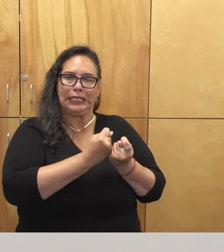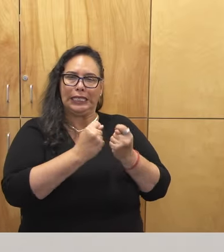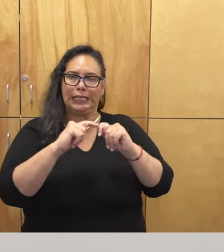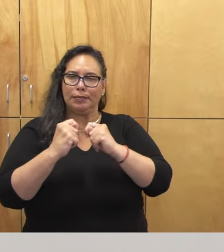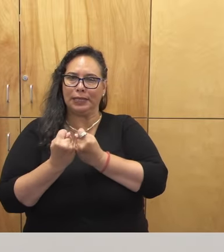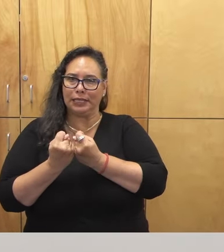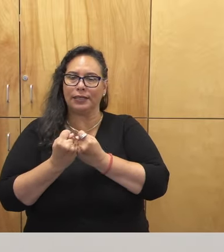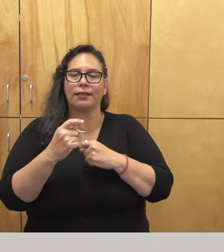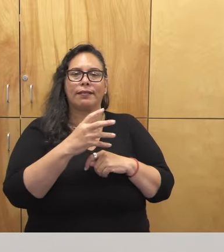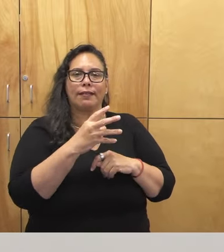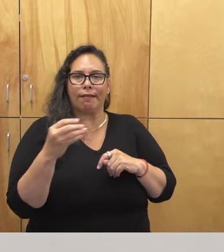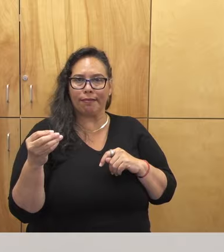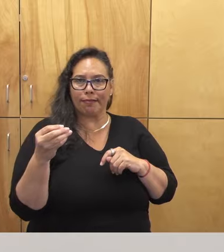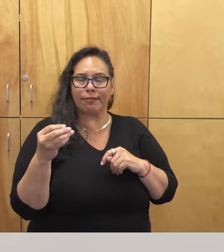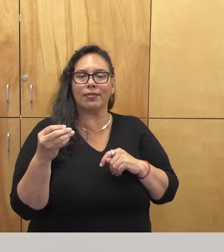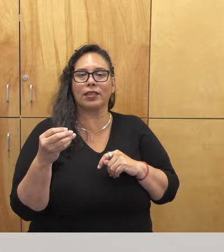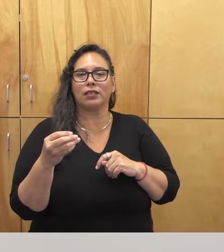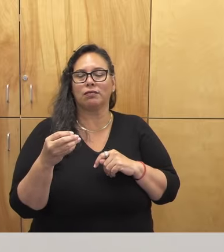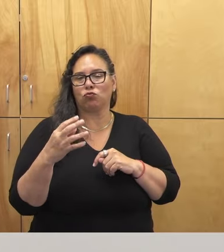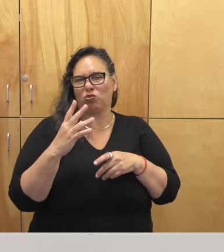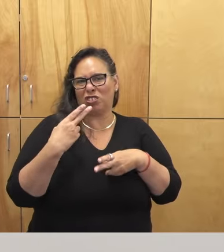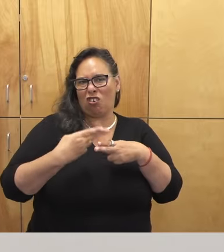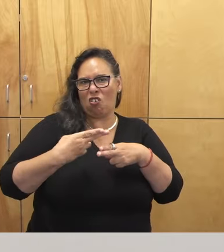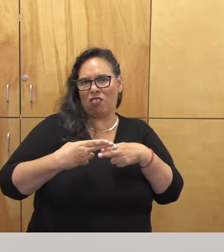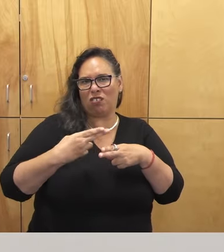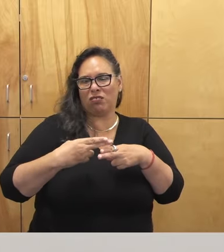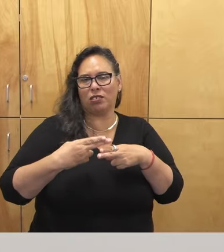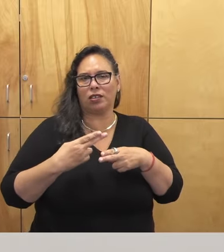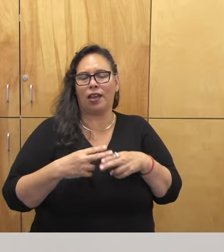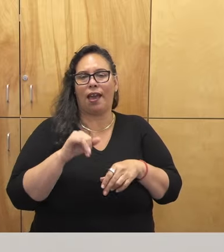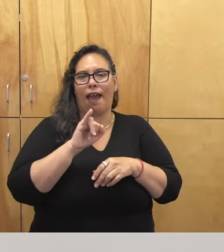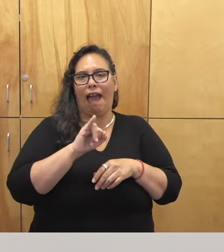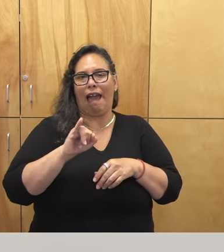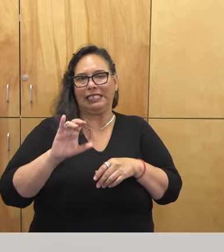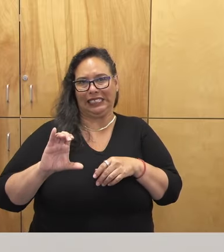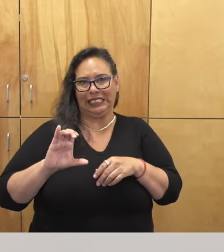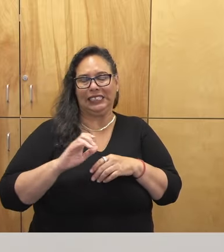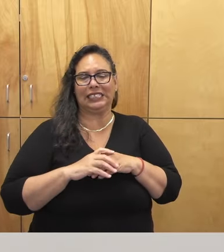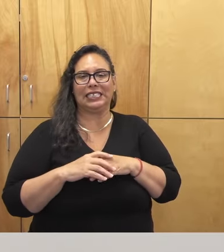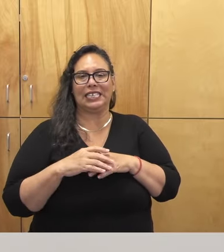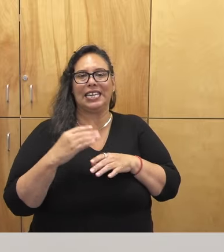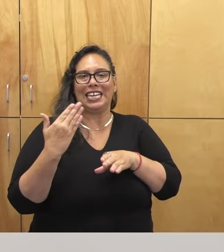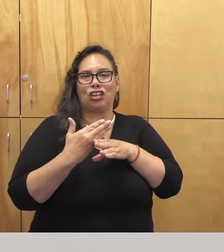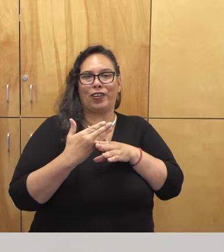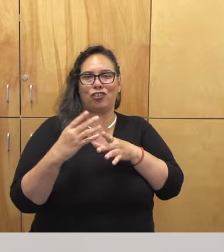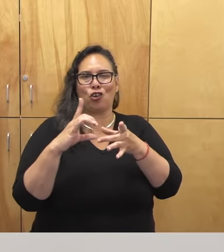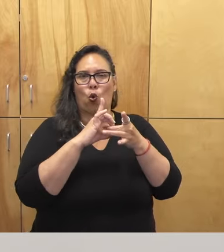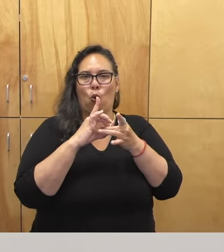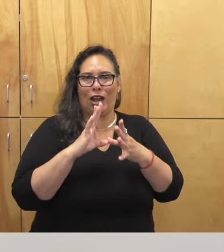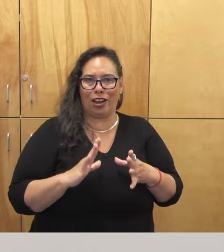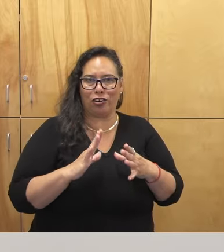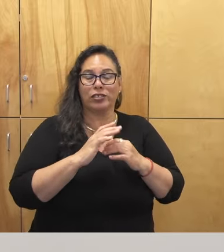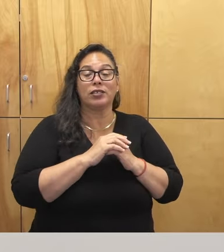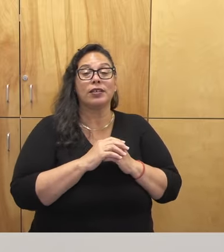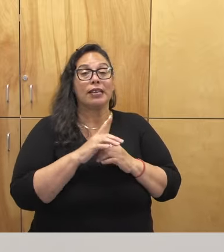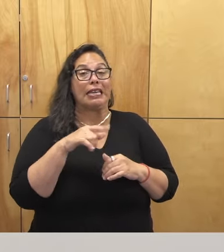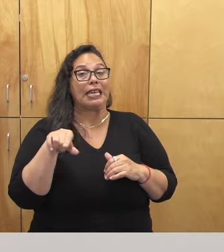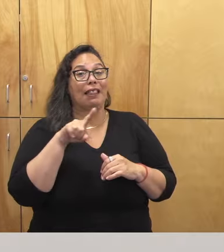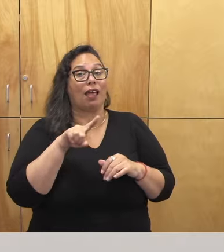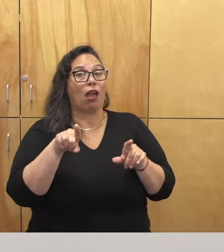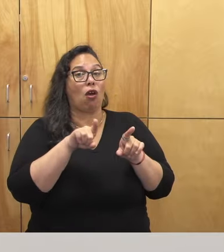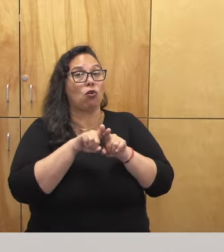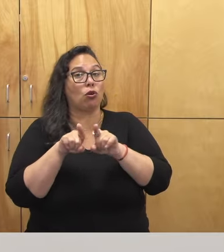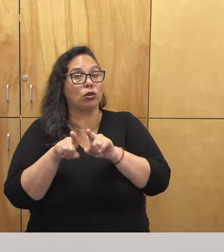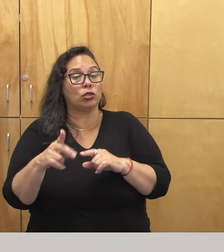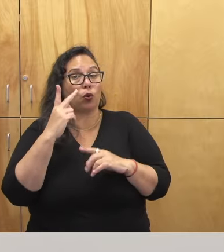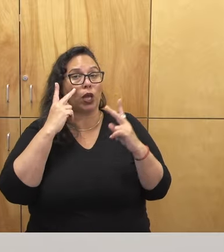as well as our what's referred to as our IICs, our intervention coordinators. And they are also